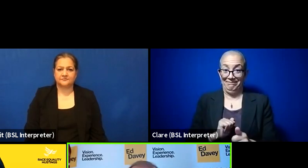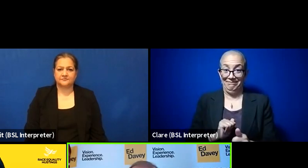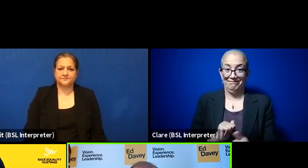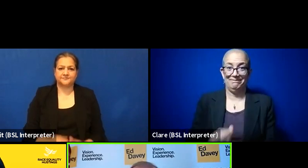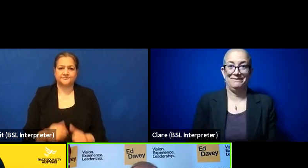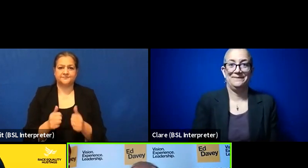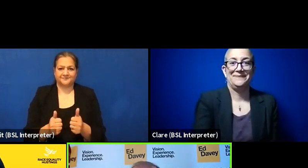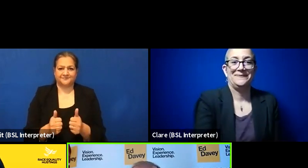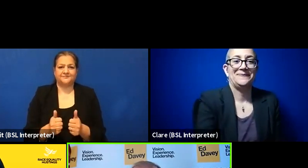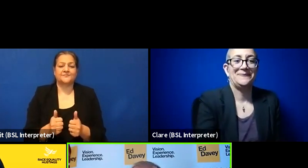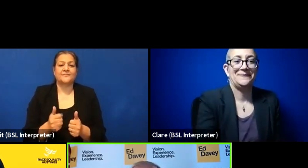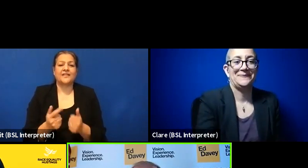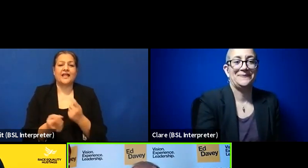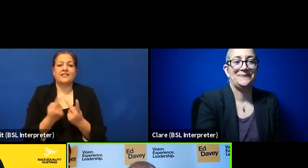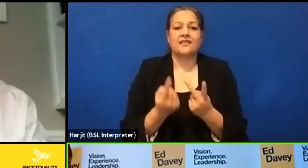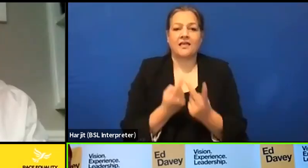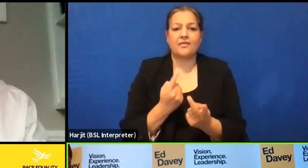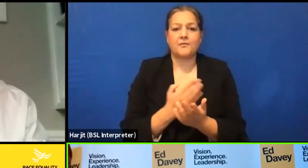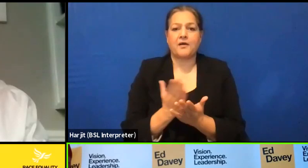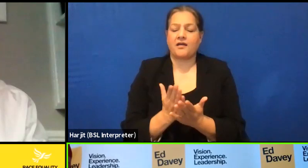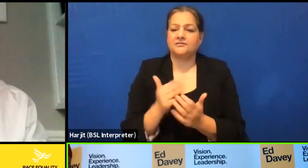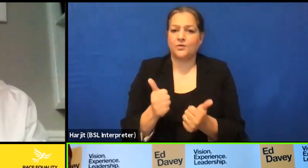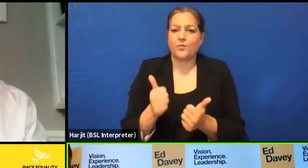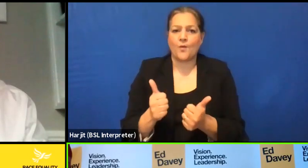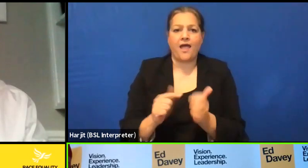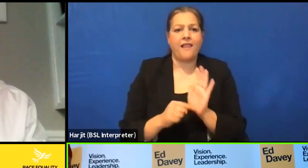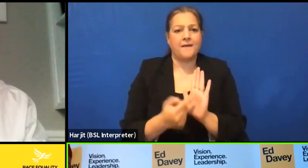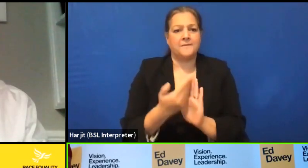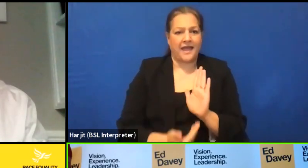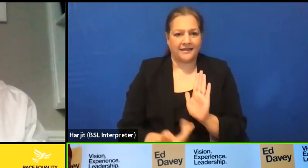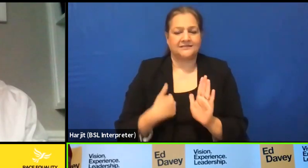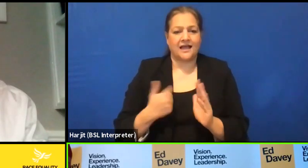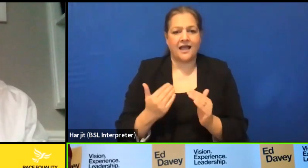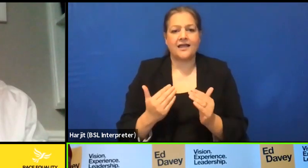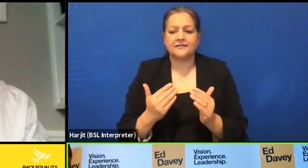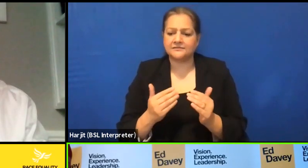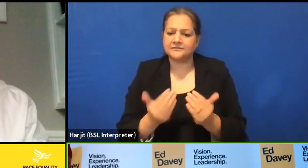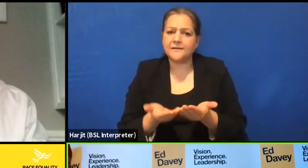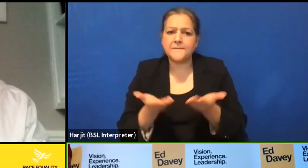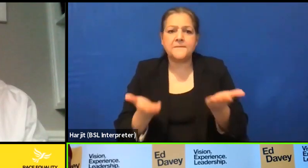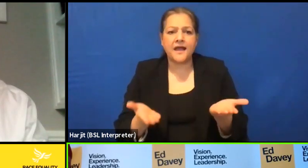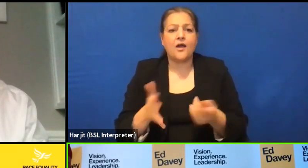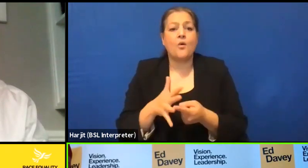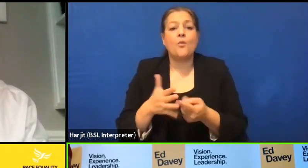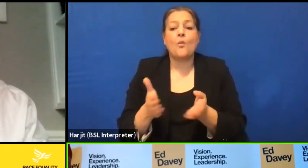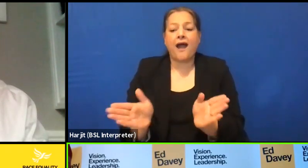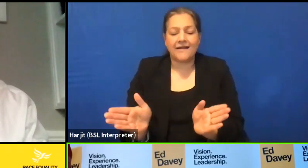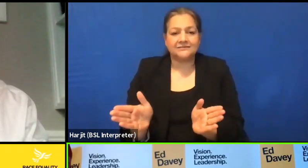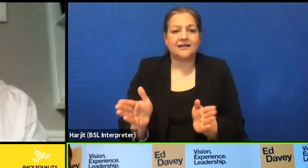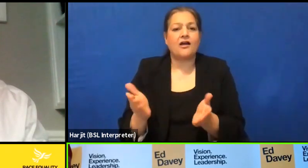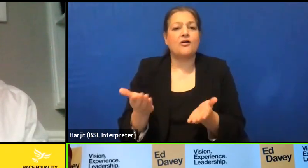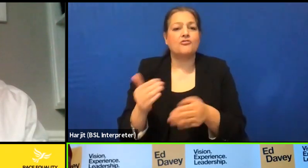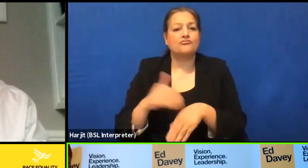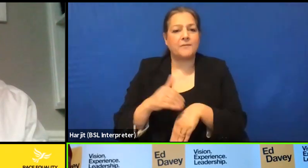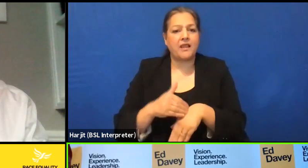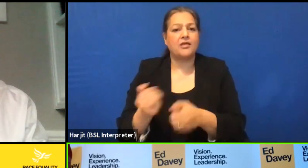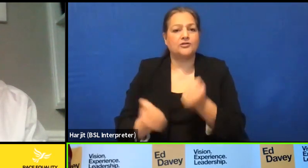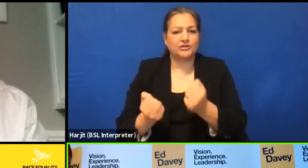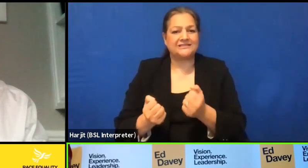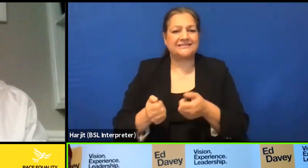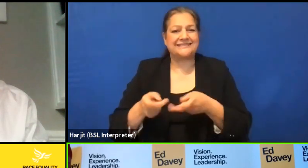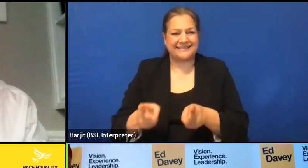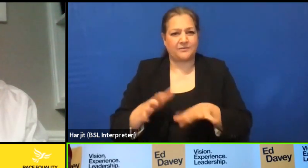made. And I make the analogy with the wider criminal justice system in our country, whether it's the